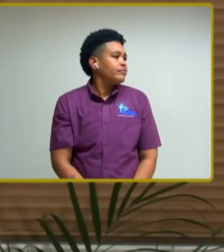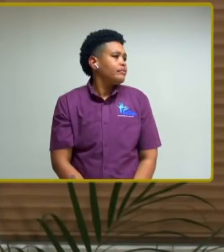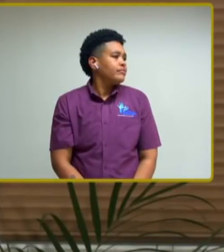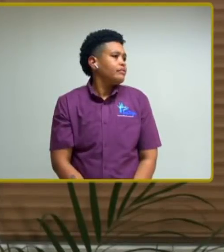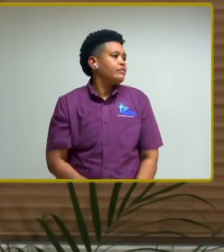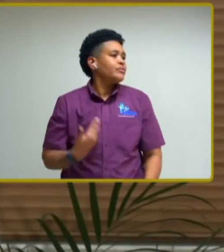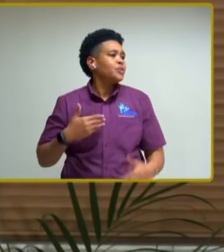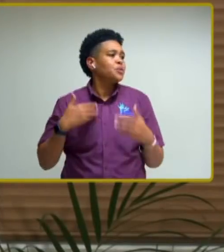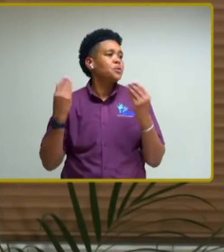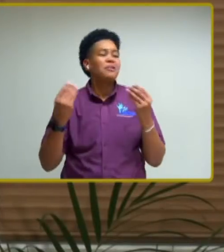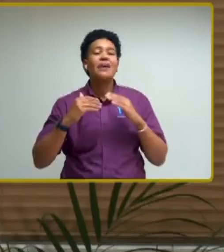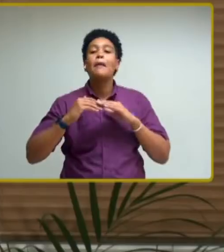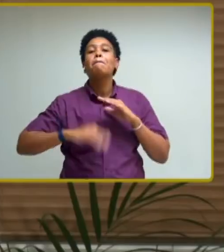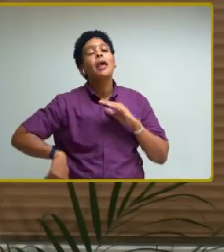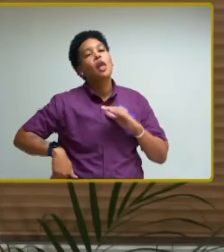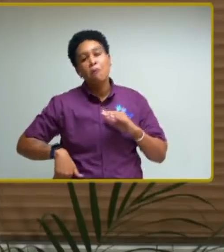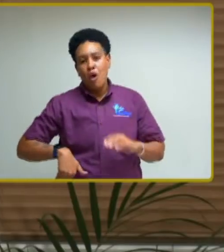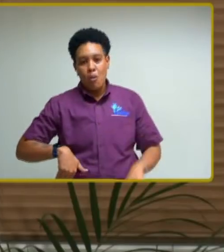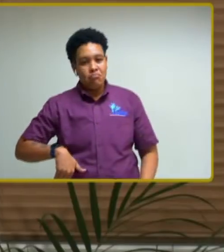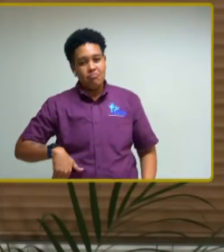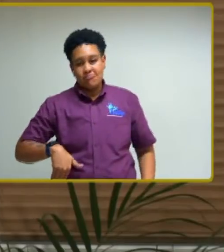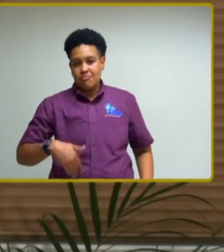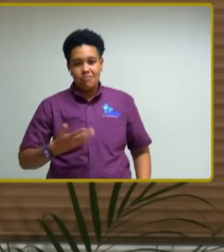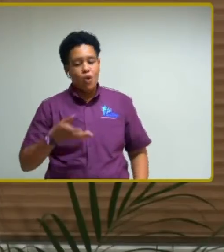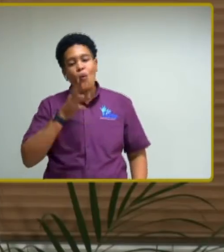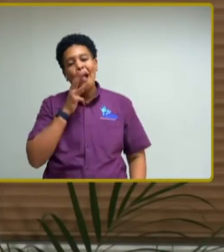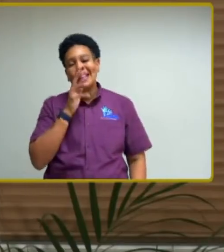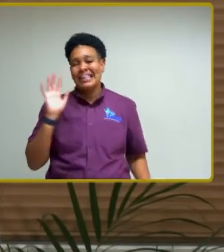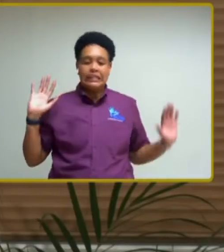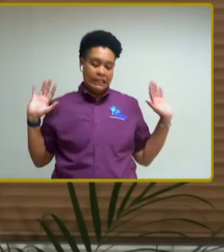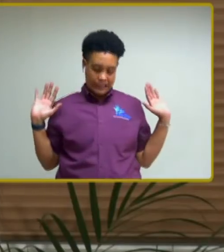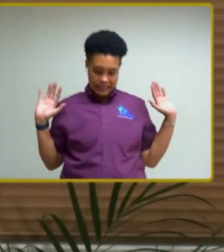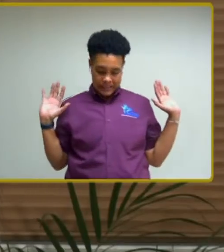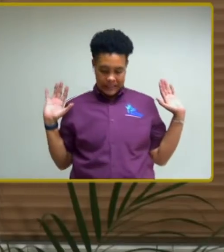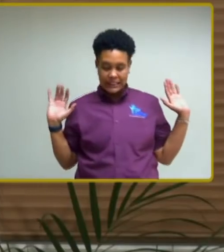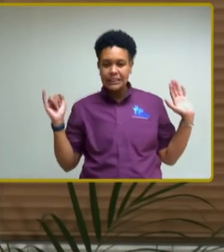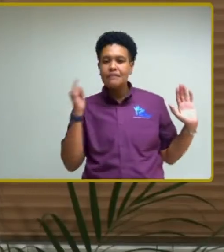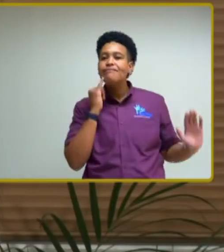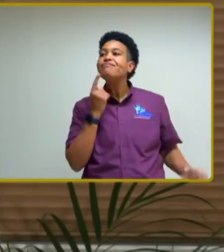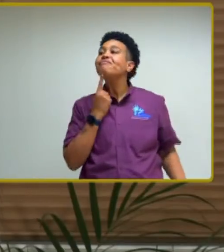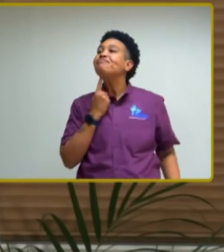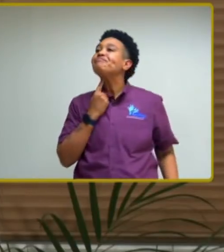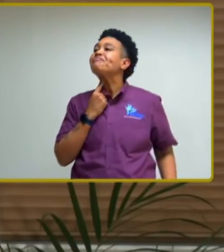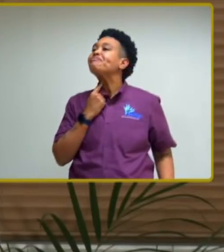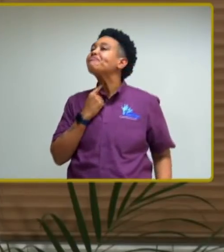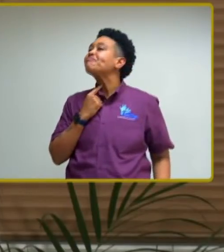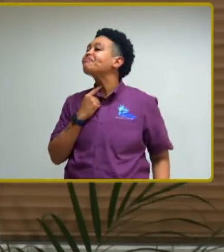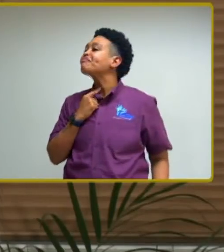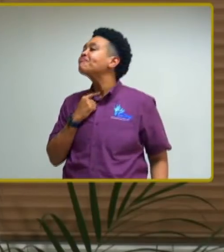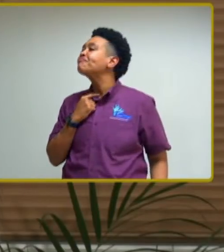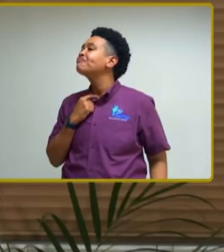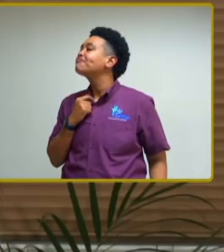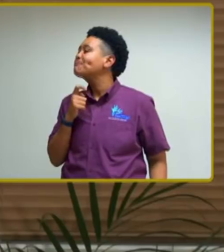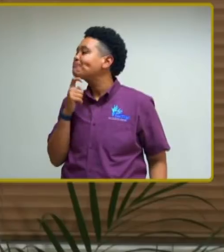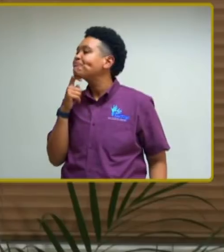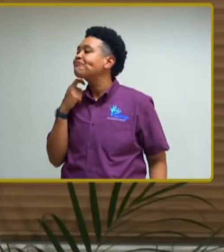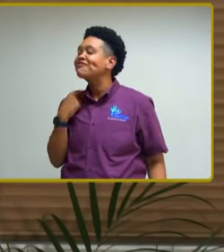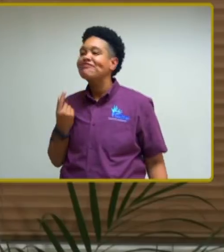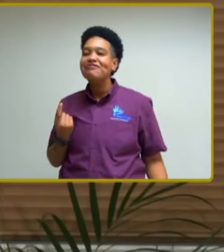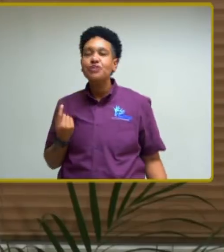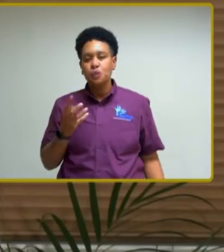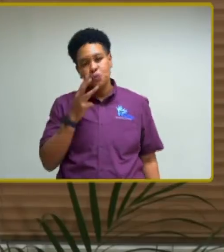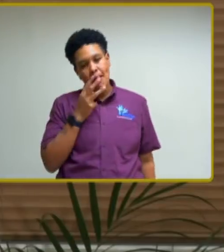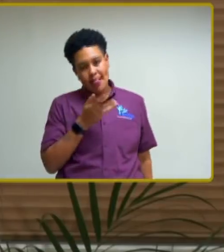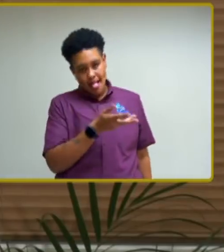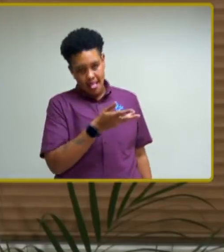refreshment, water. So if there's a need, if you get thirsty, we provide